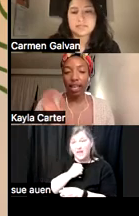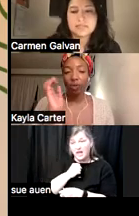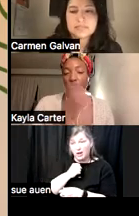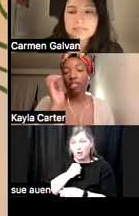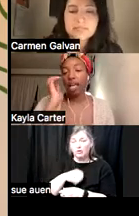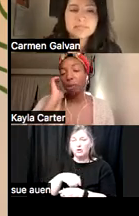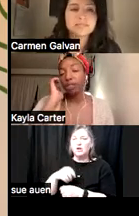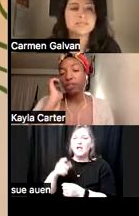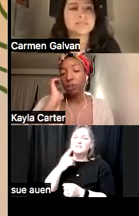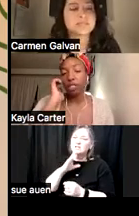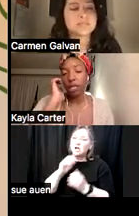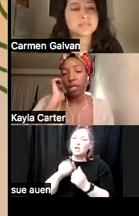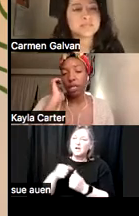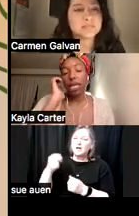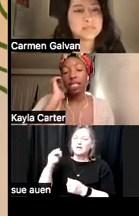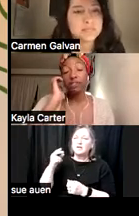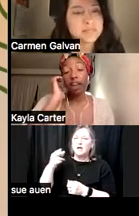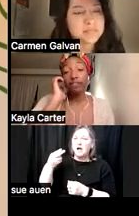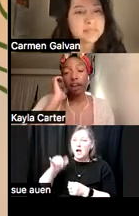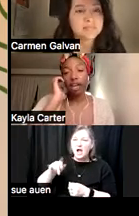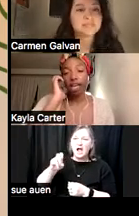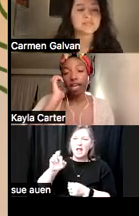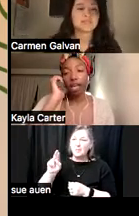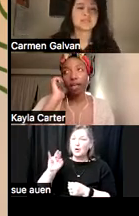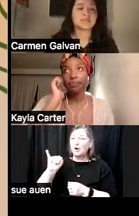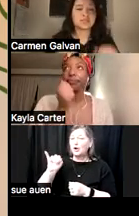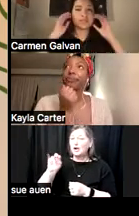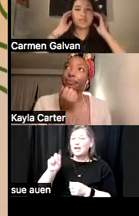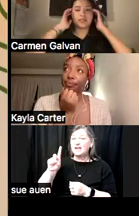I reference hyper-individualism, it is very, very